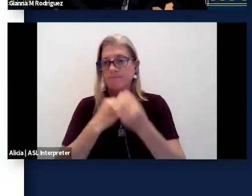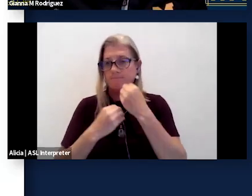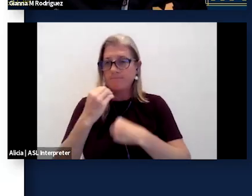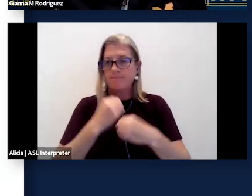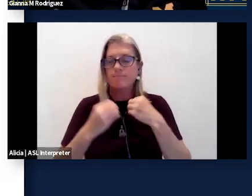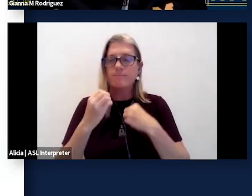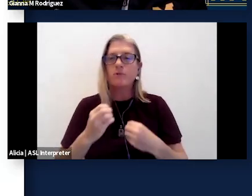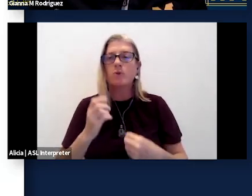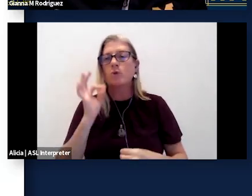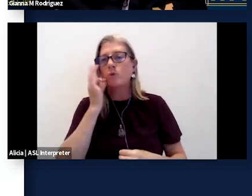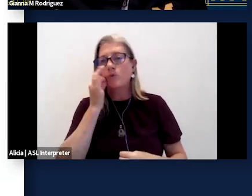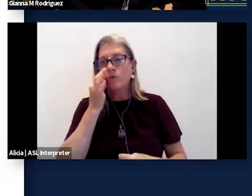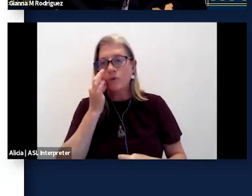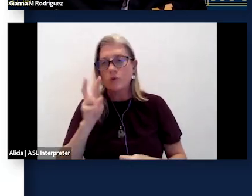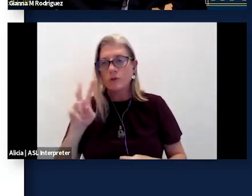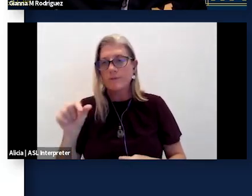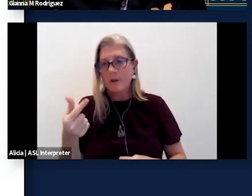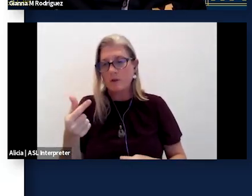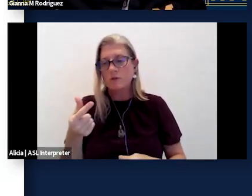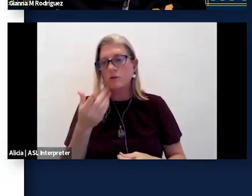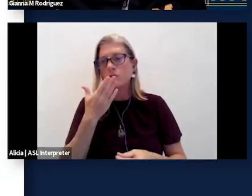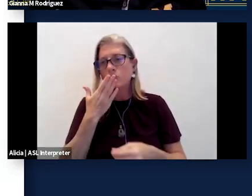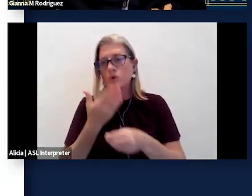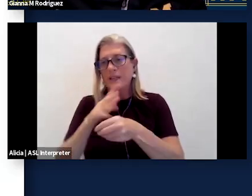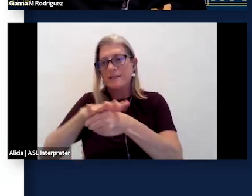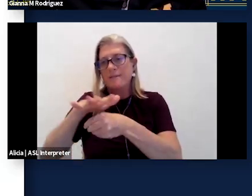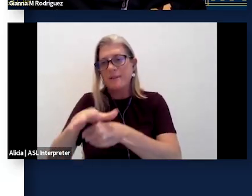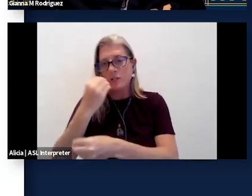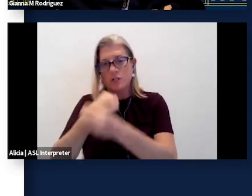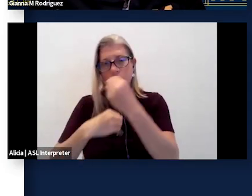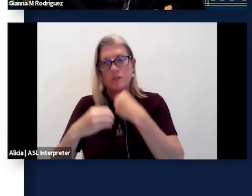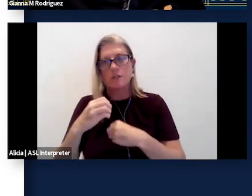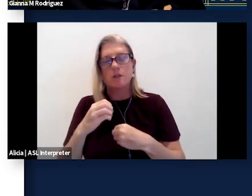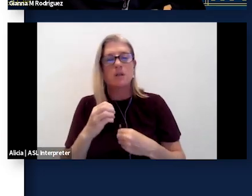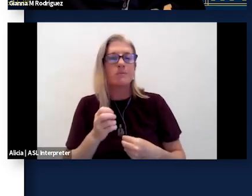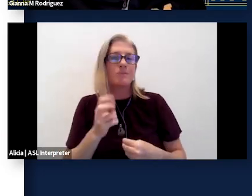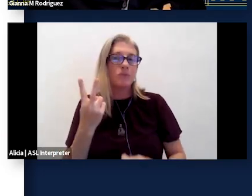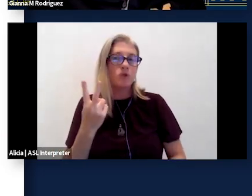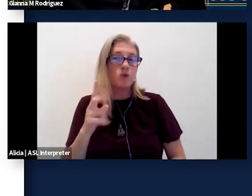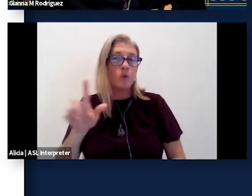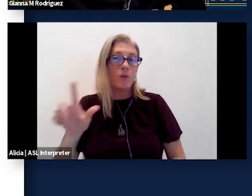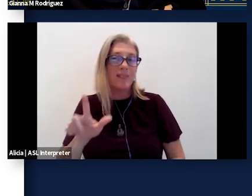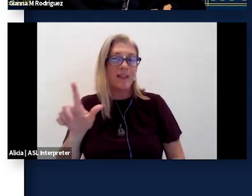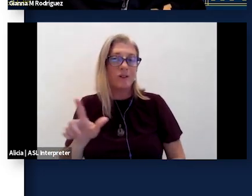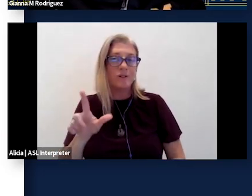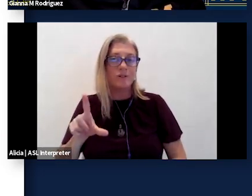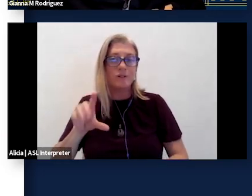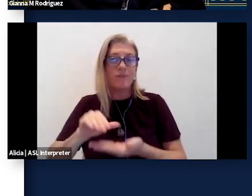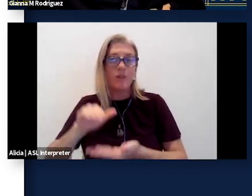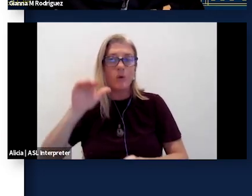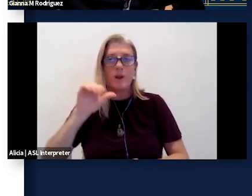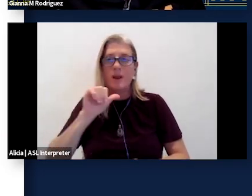fruits, and good sufficient intake. And there it is, at least 2 liters of fluids,